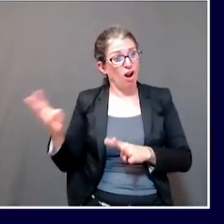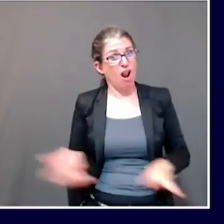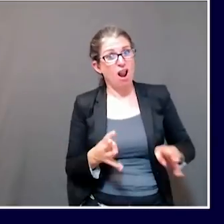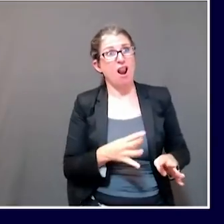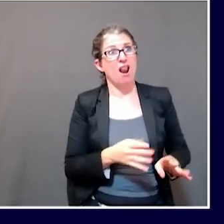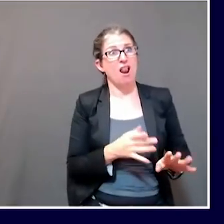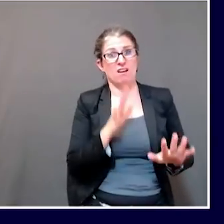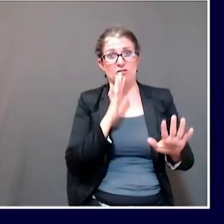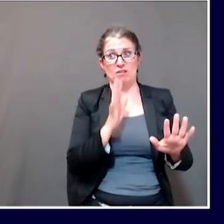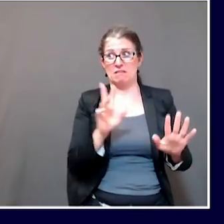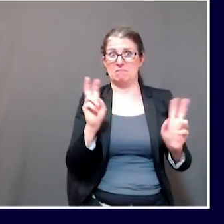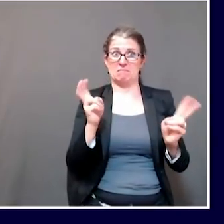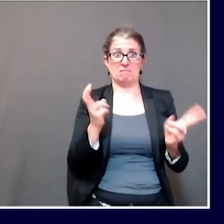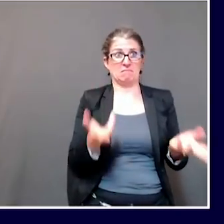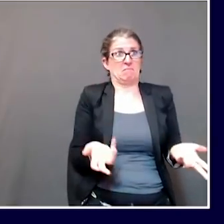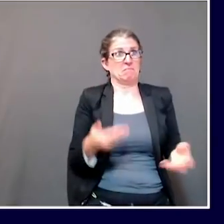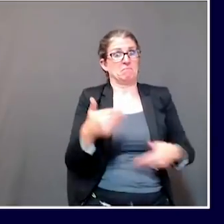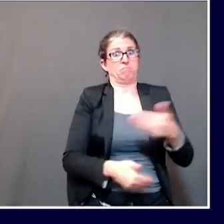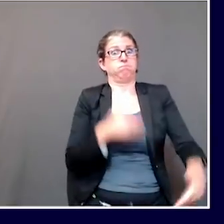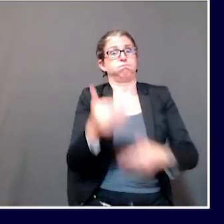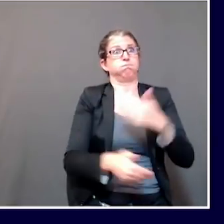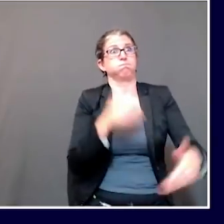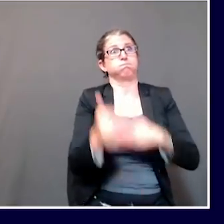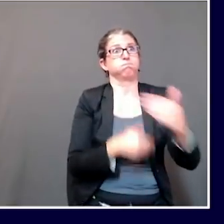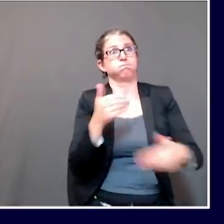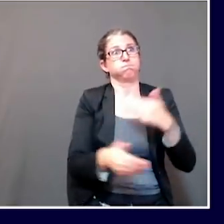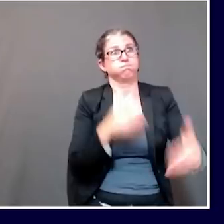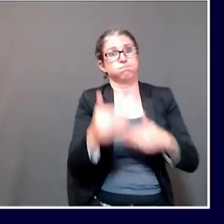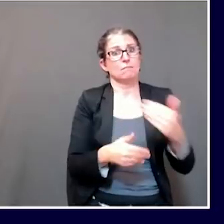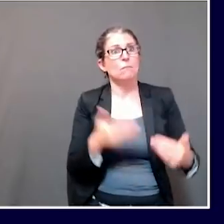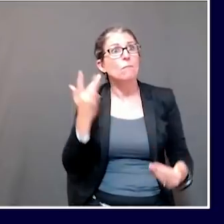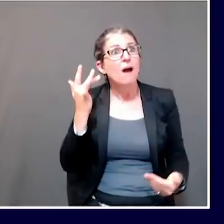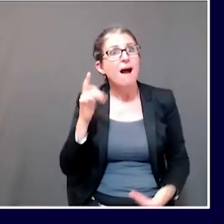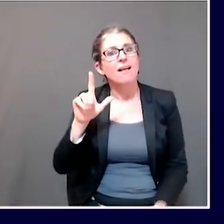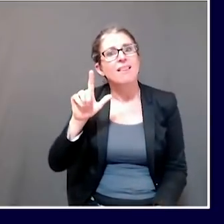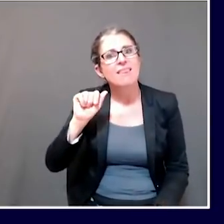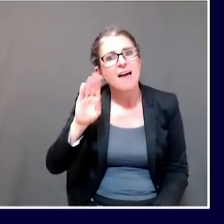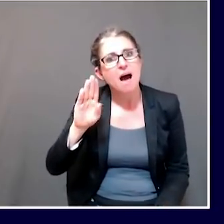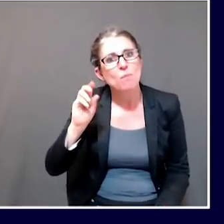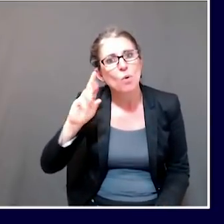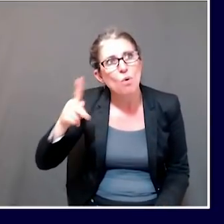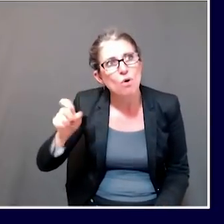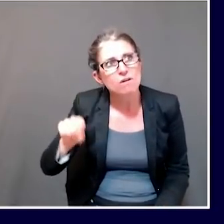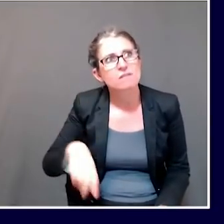of which, are done by Quest and LabCorp, as well as hospitals in the state of Maine.